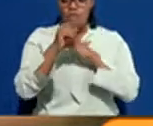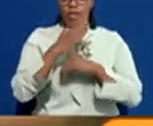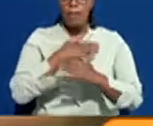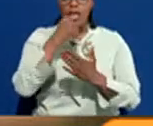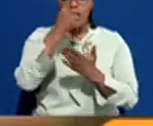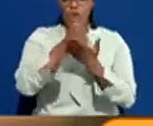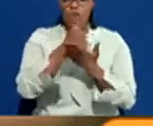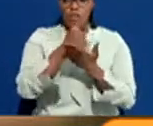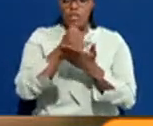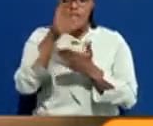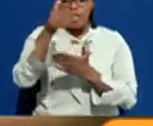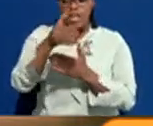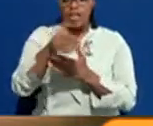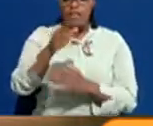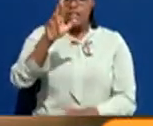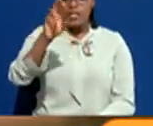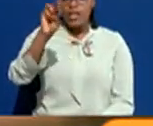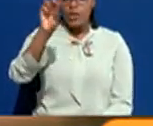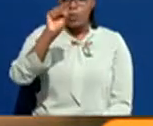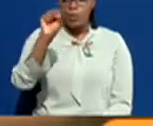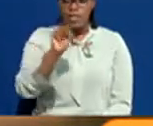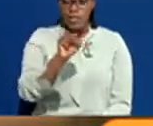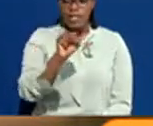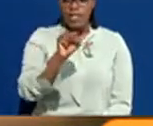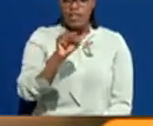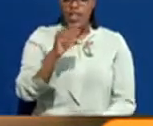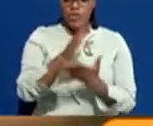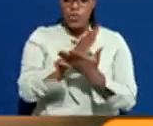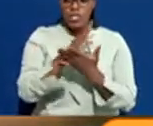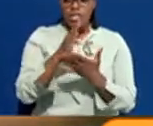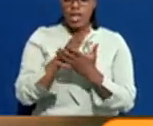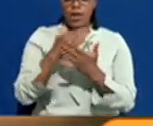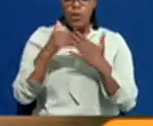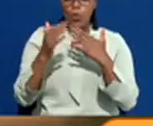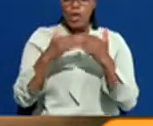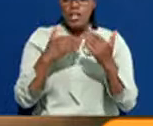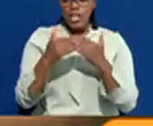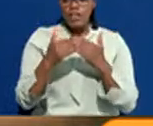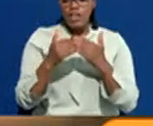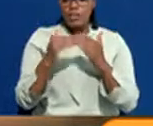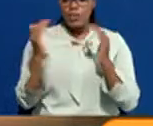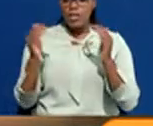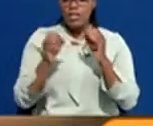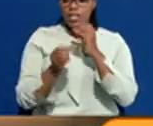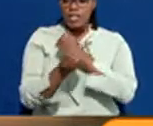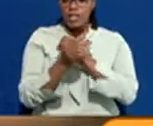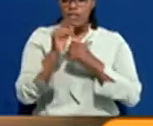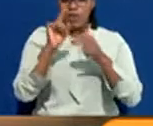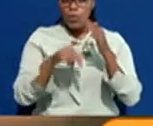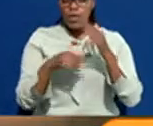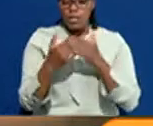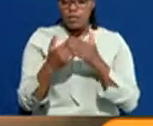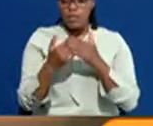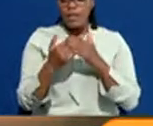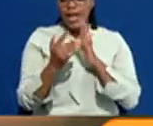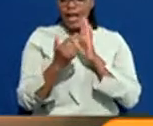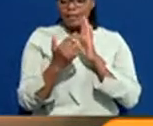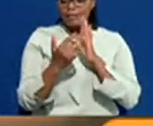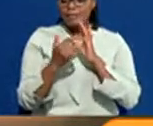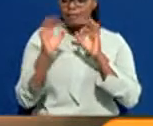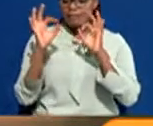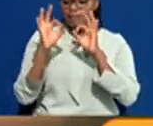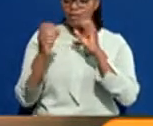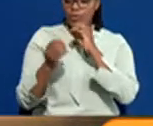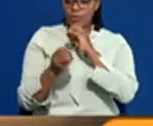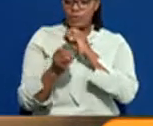office right here at the Royal Media Services to share what he described to me as a damning expose